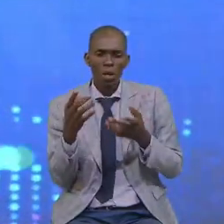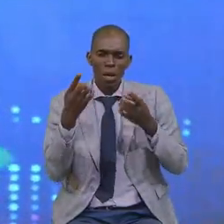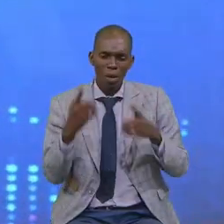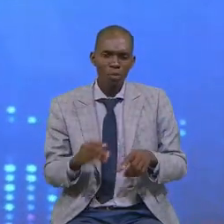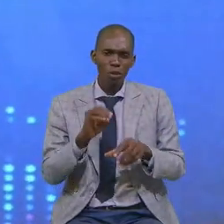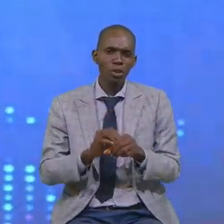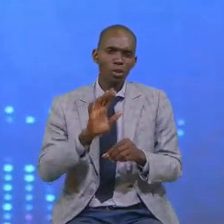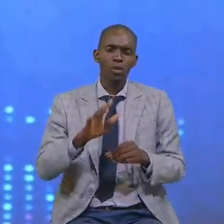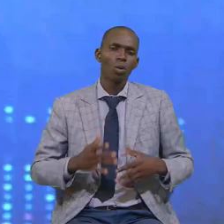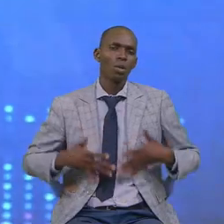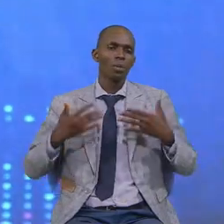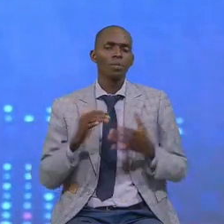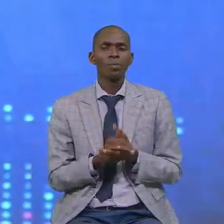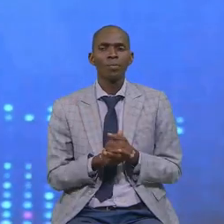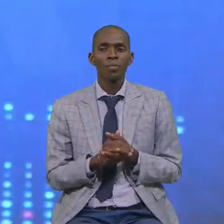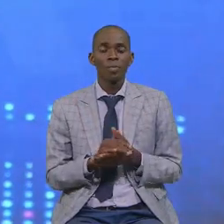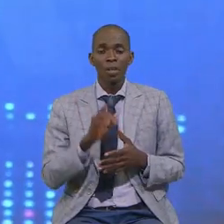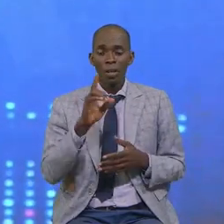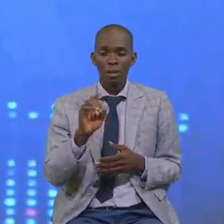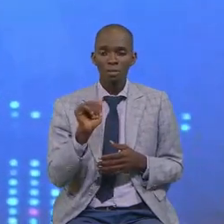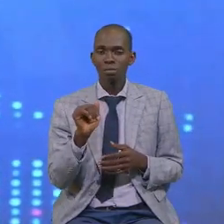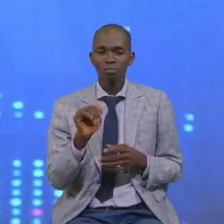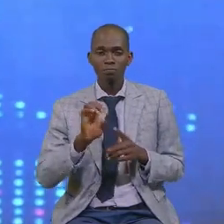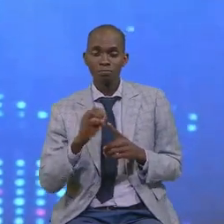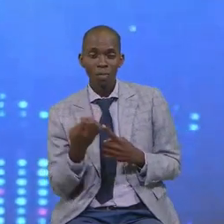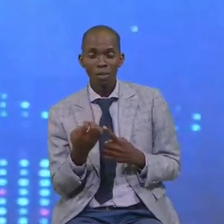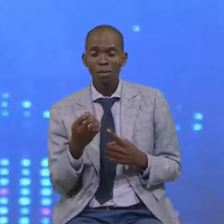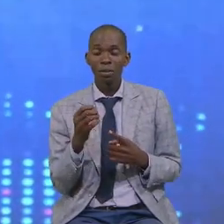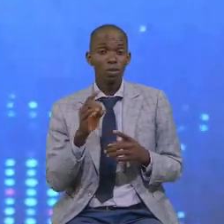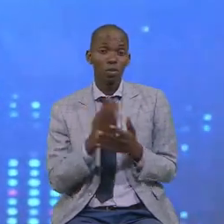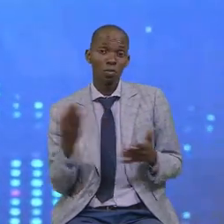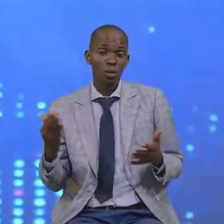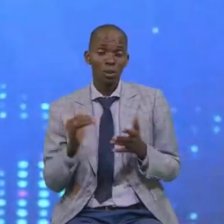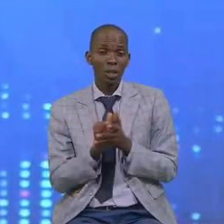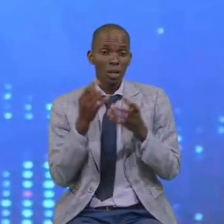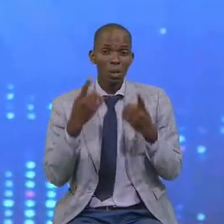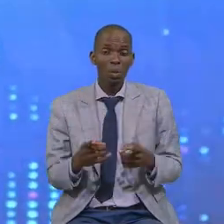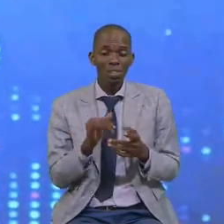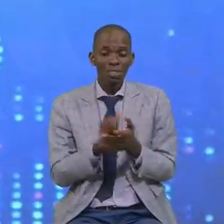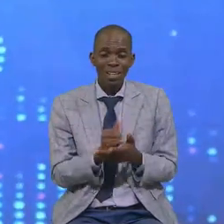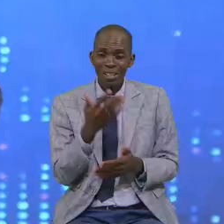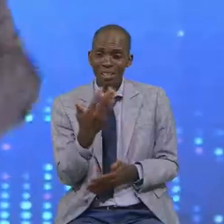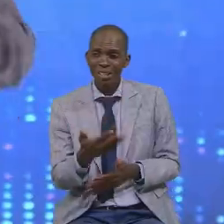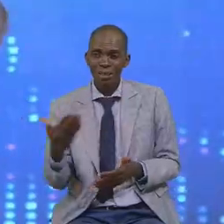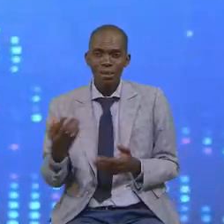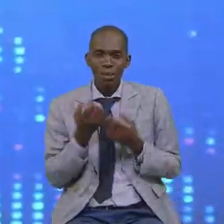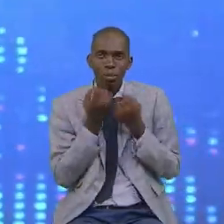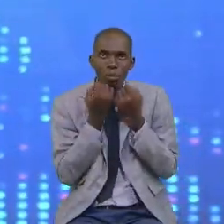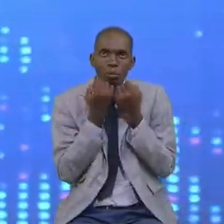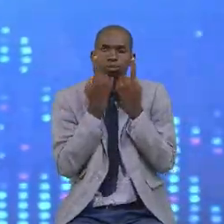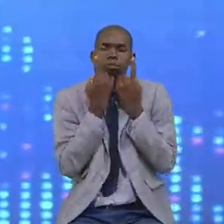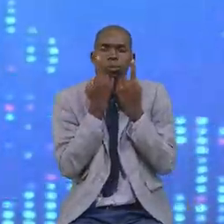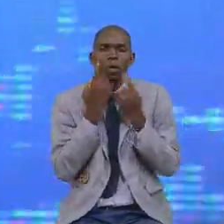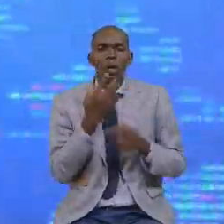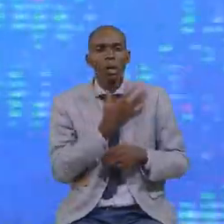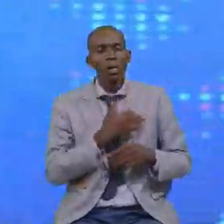life. An event. An occasion. And that thing wakes you up. And